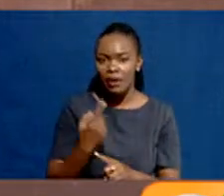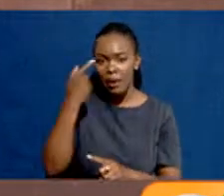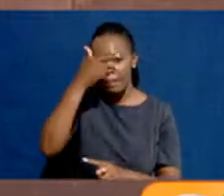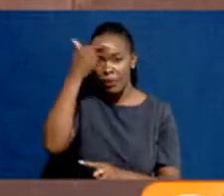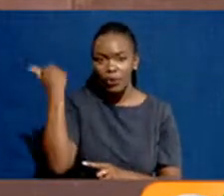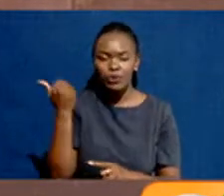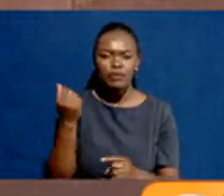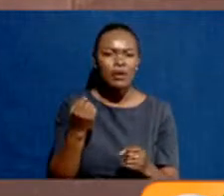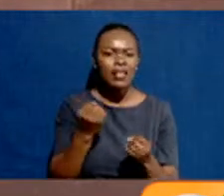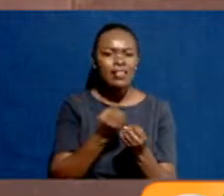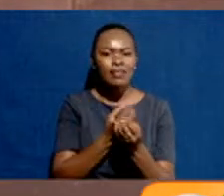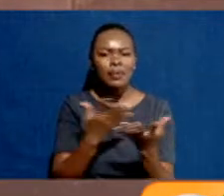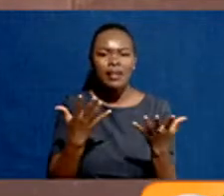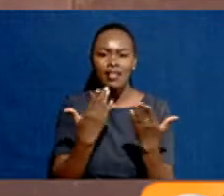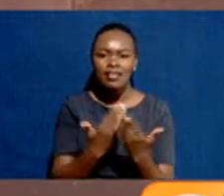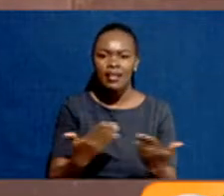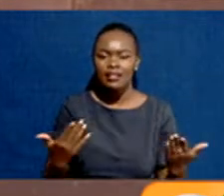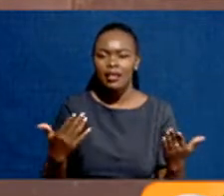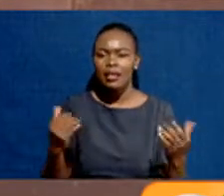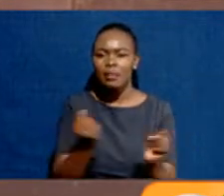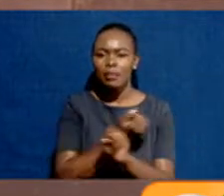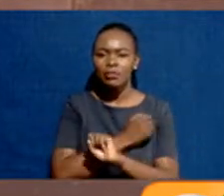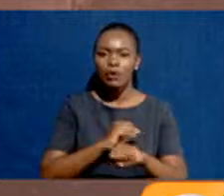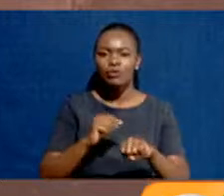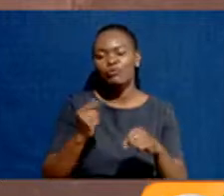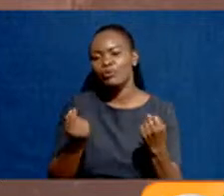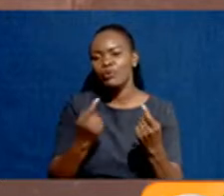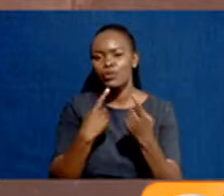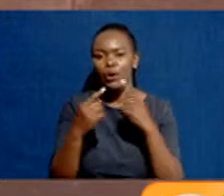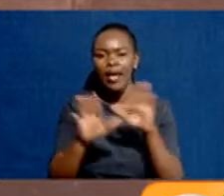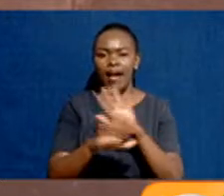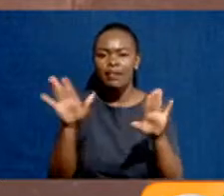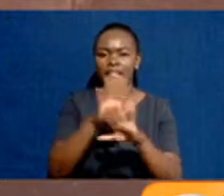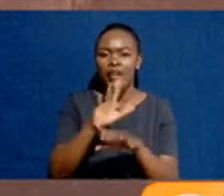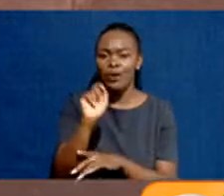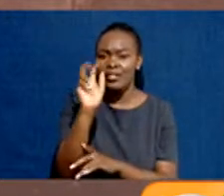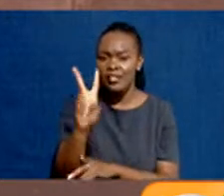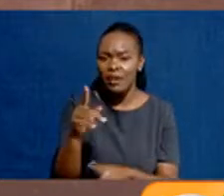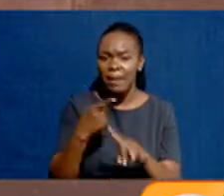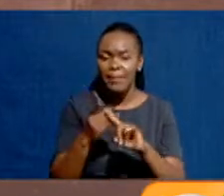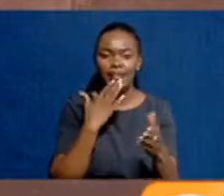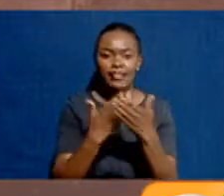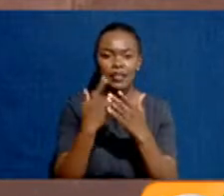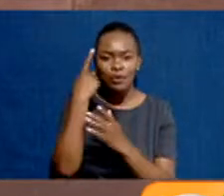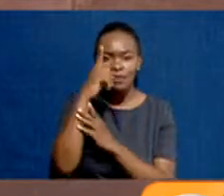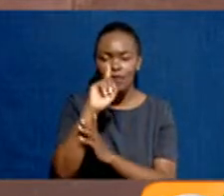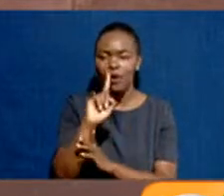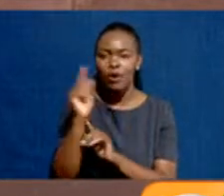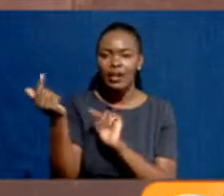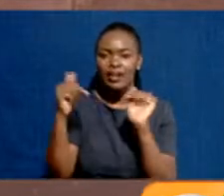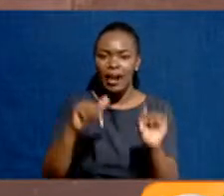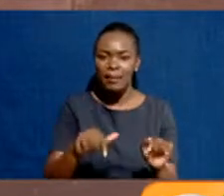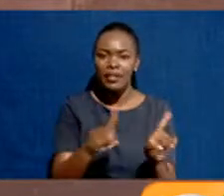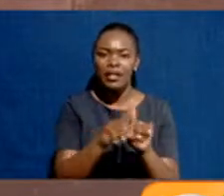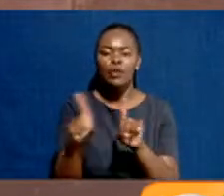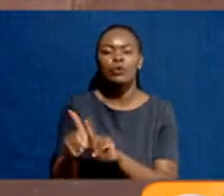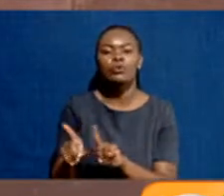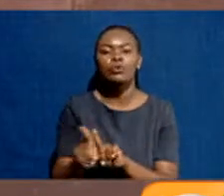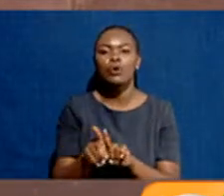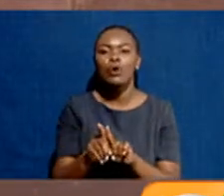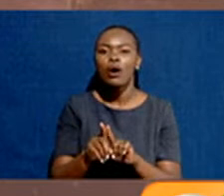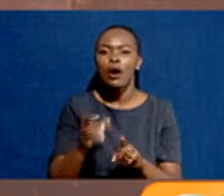can't be done within the time frame allocated always on television, but we appreciate your company and your availability, and we look forward to many